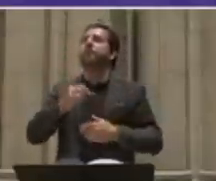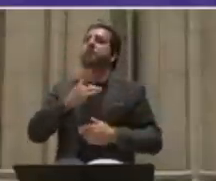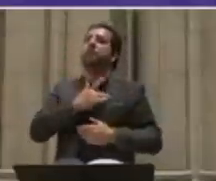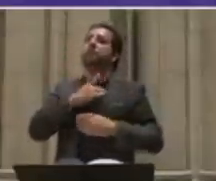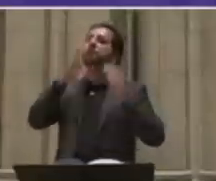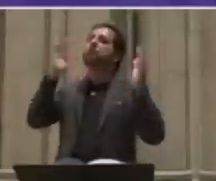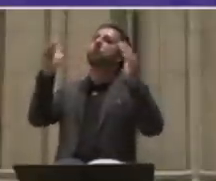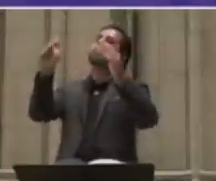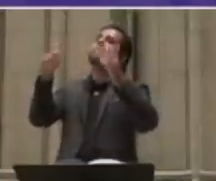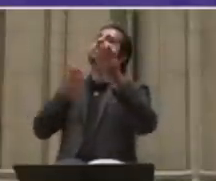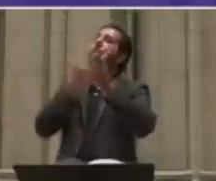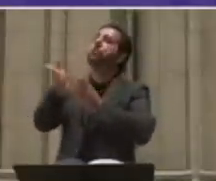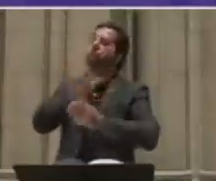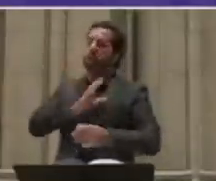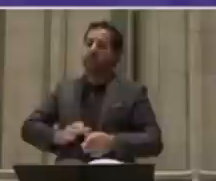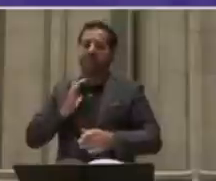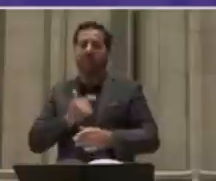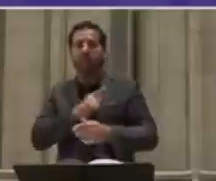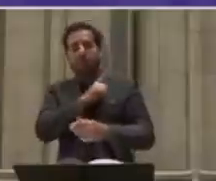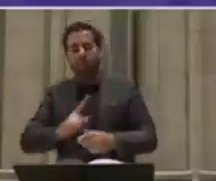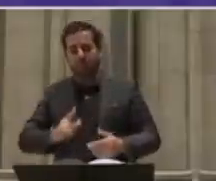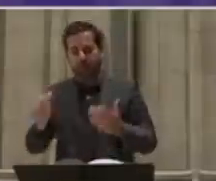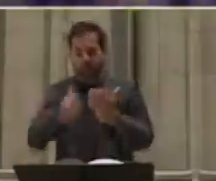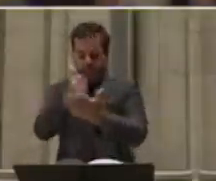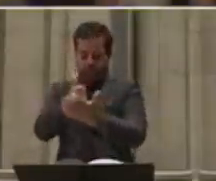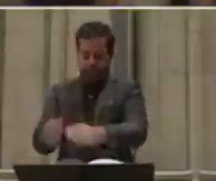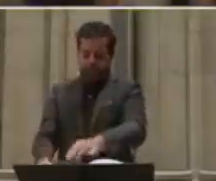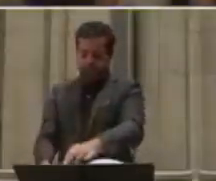heart. Through Christ our Lord. Amen.